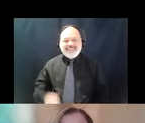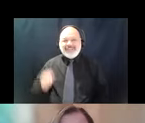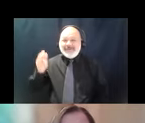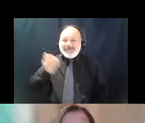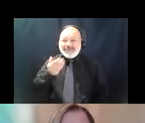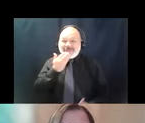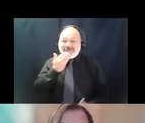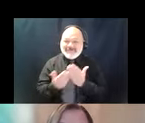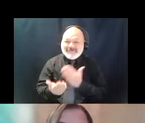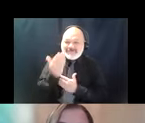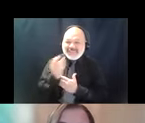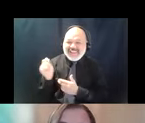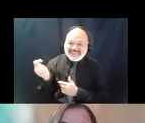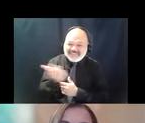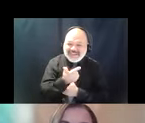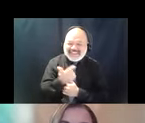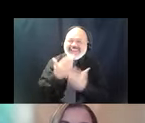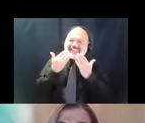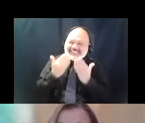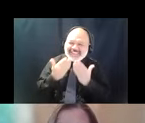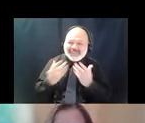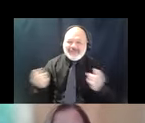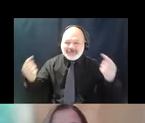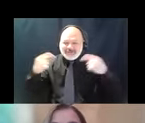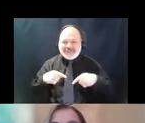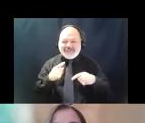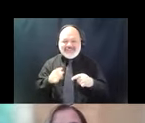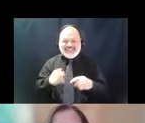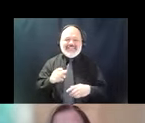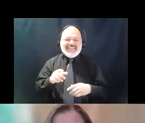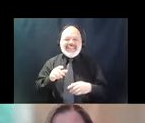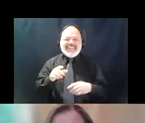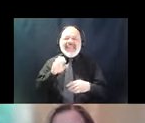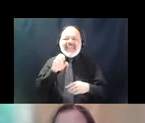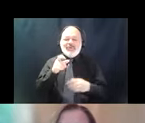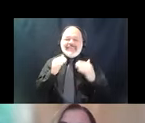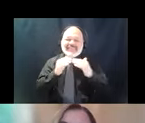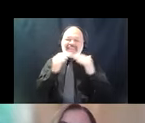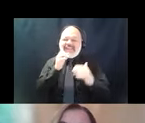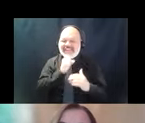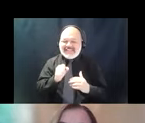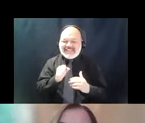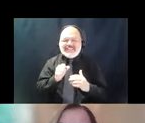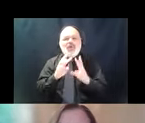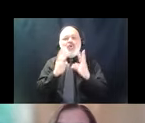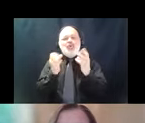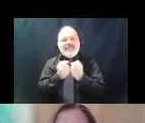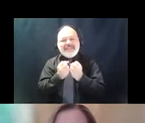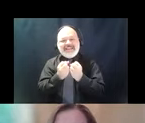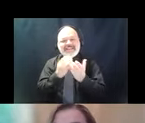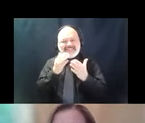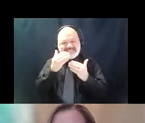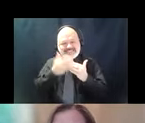Well, good morning, everybody, and thank you for joining us for the Ensuring Equity in Aging webinar series. Today, we're focused on